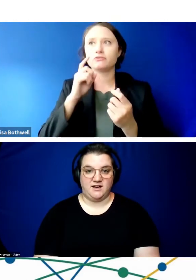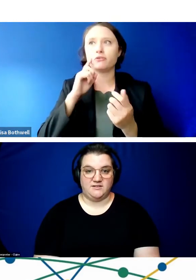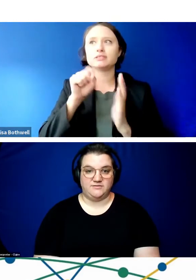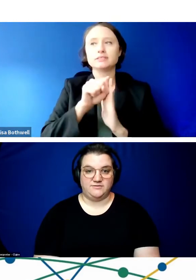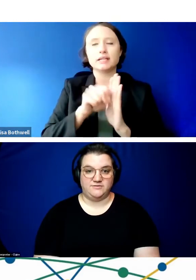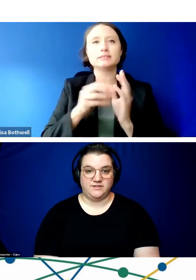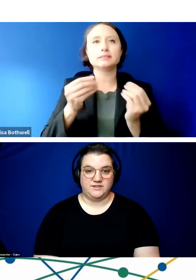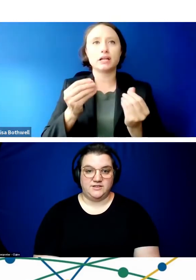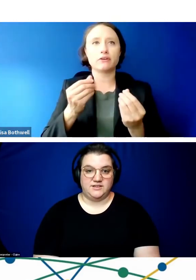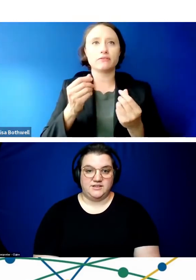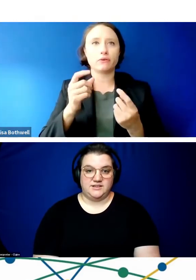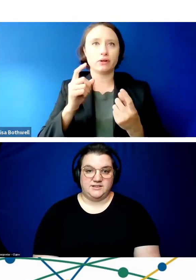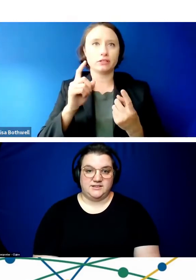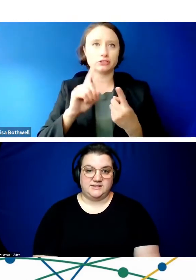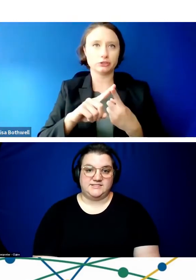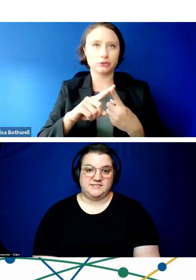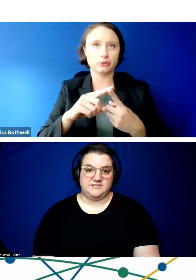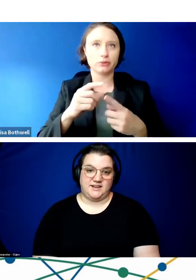of